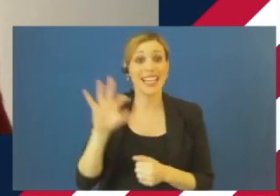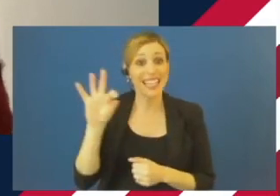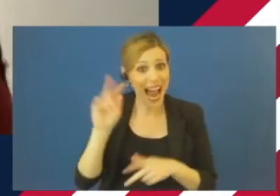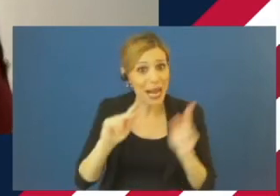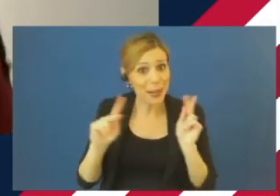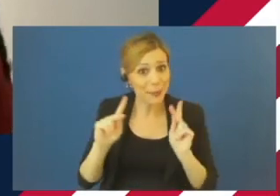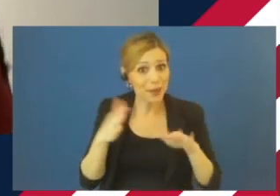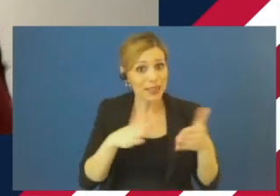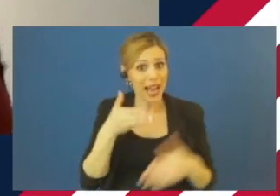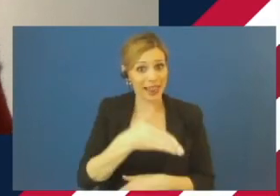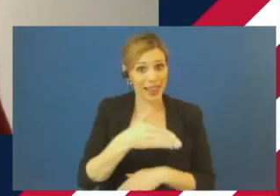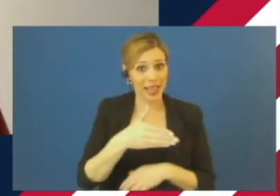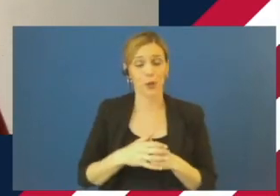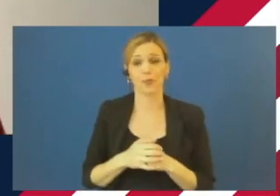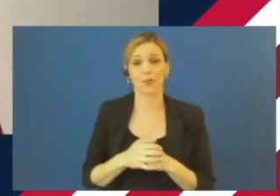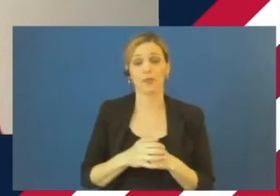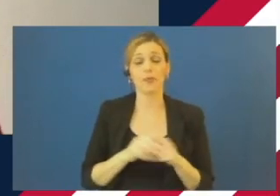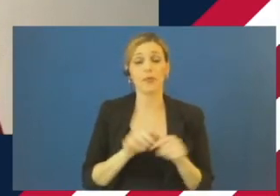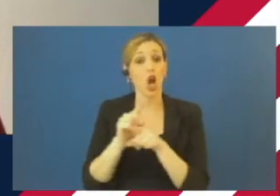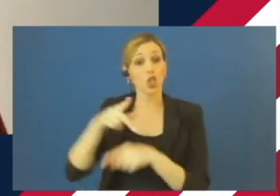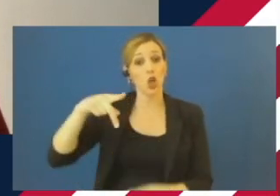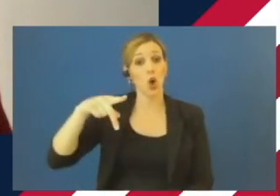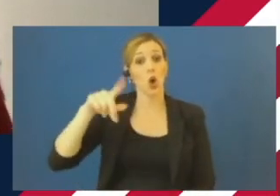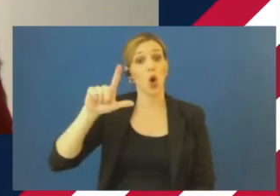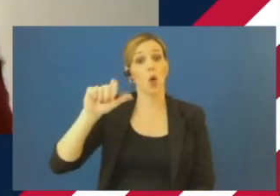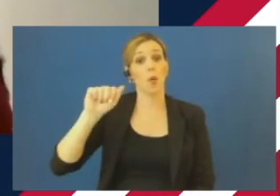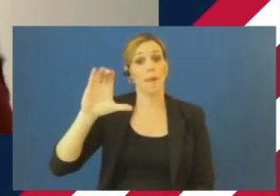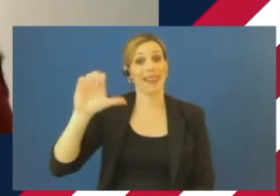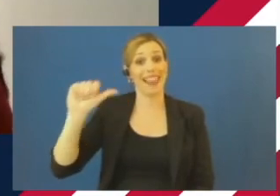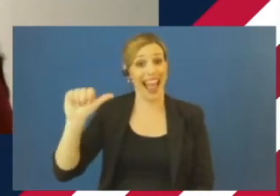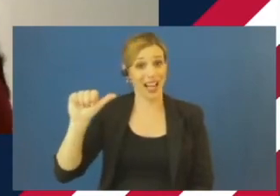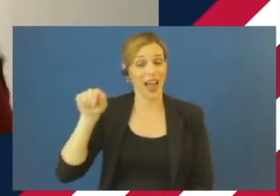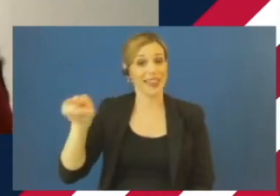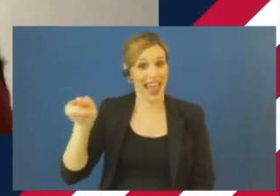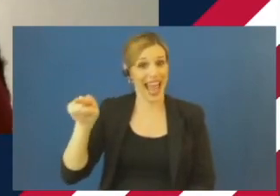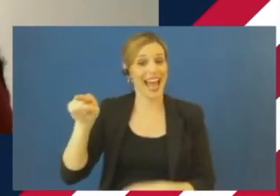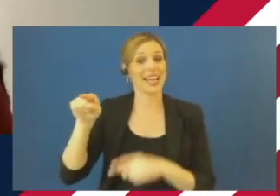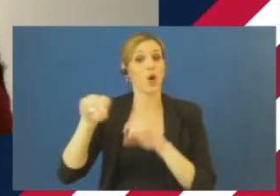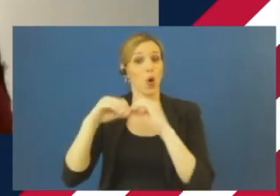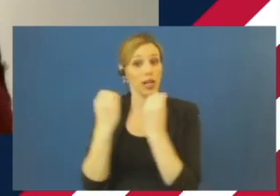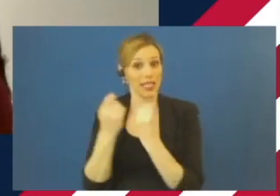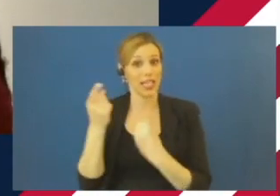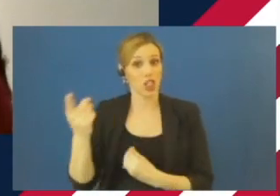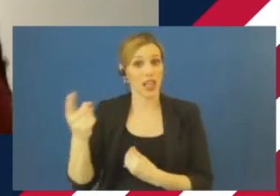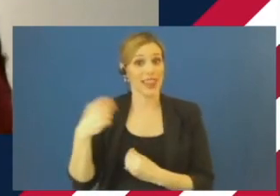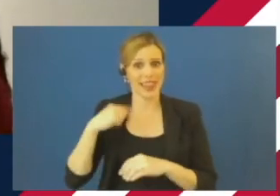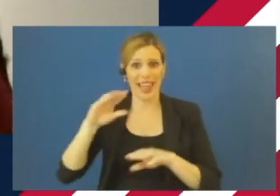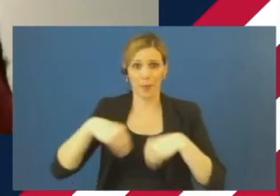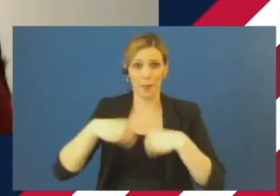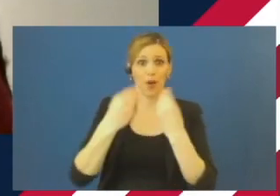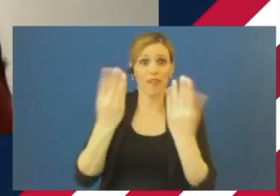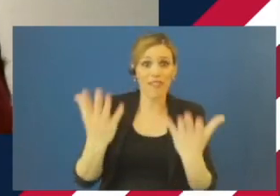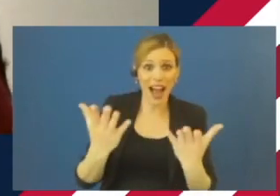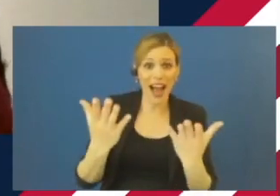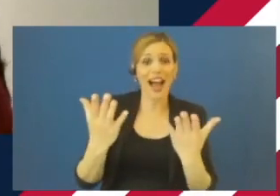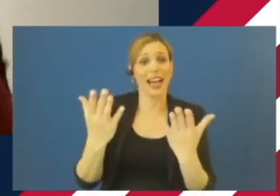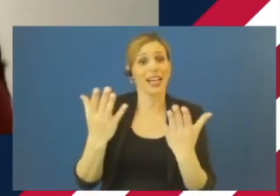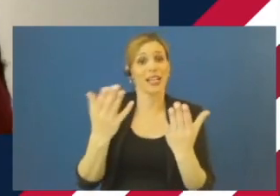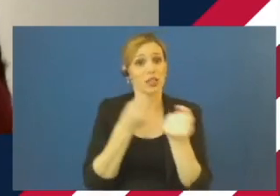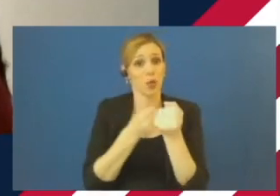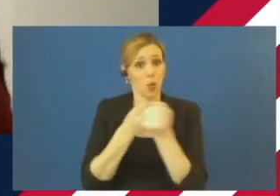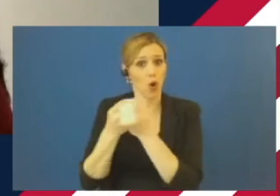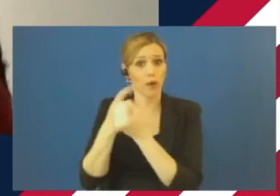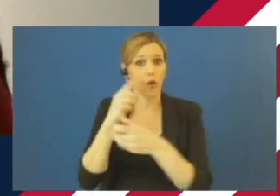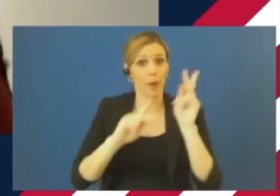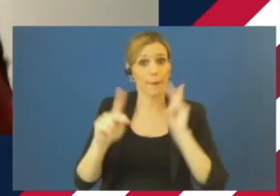as PLACA, provides the gun industry with special protections at the expense of victims of gun violence. Civil liability holds American